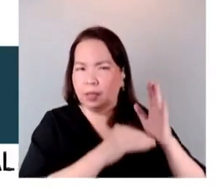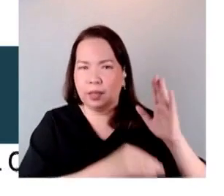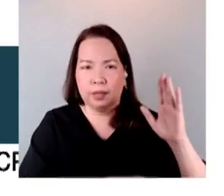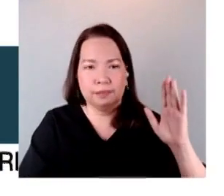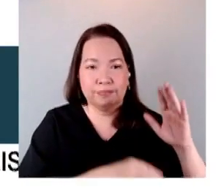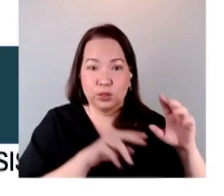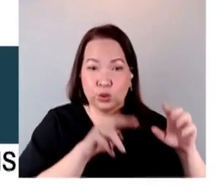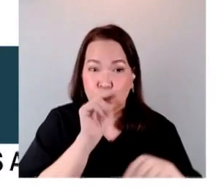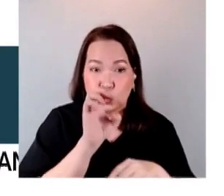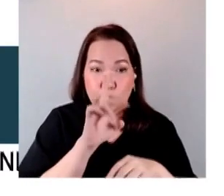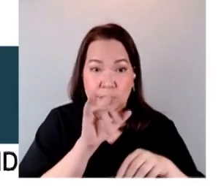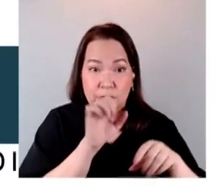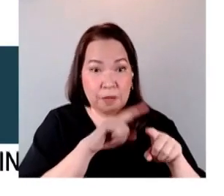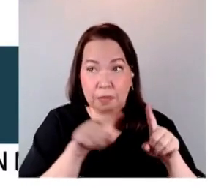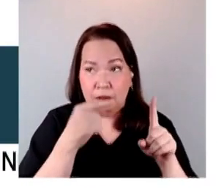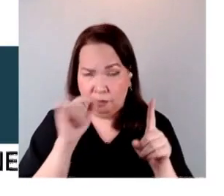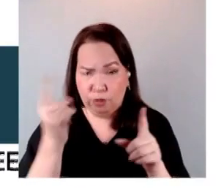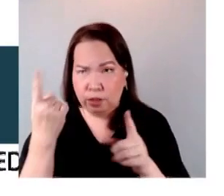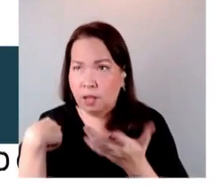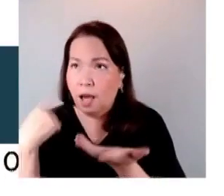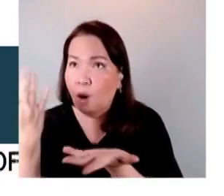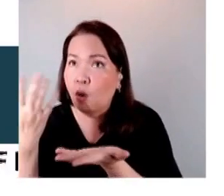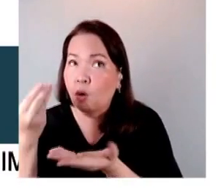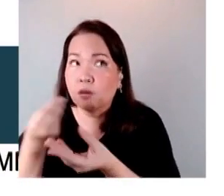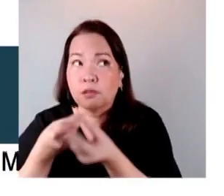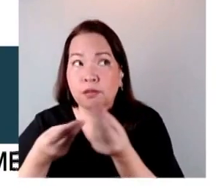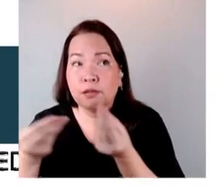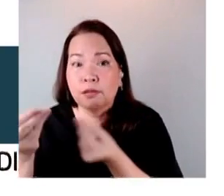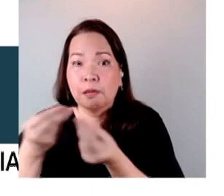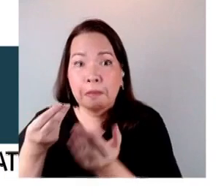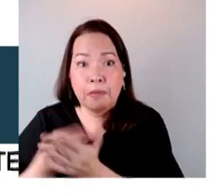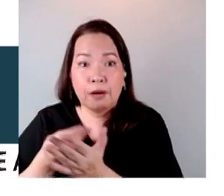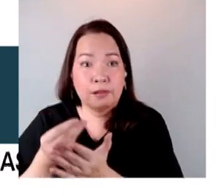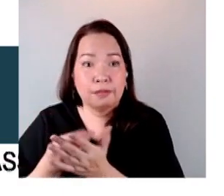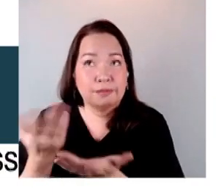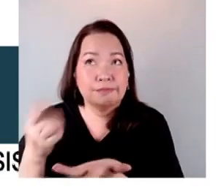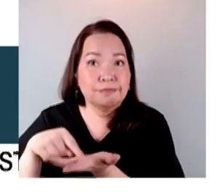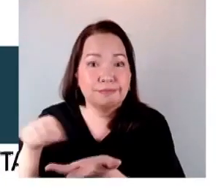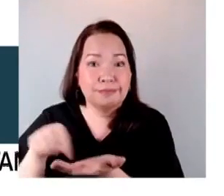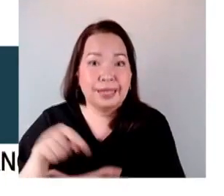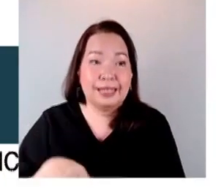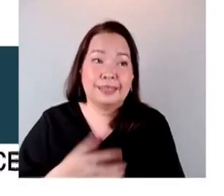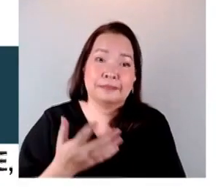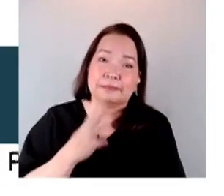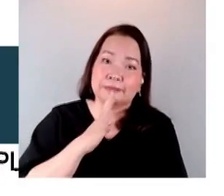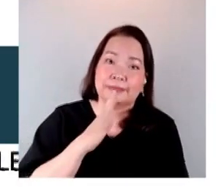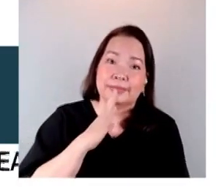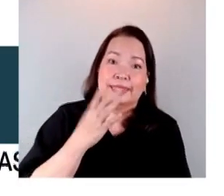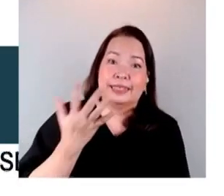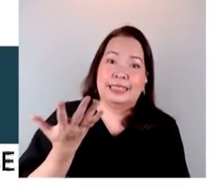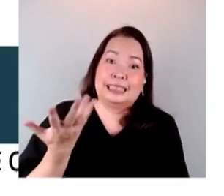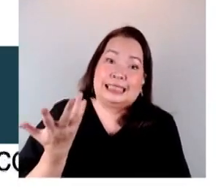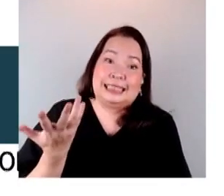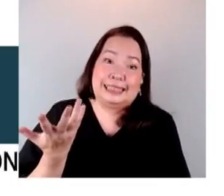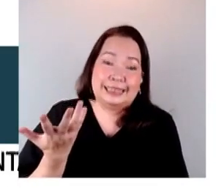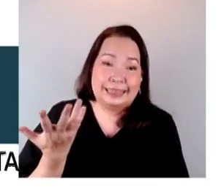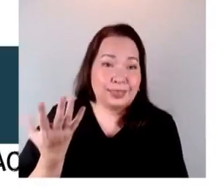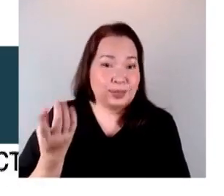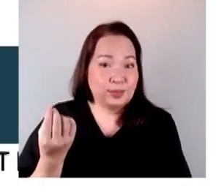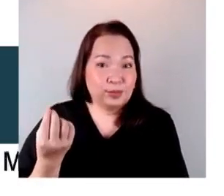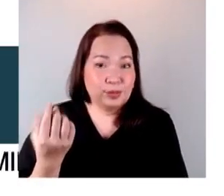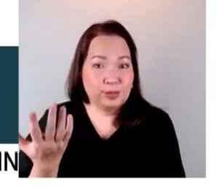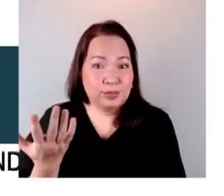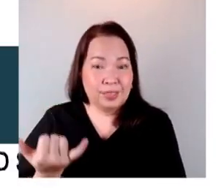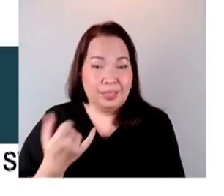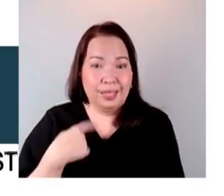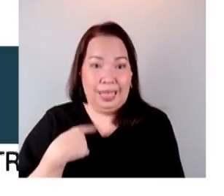Well, that's the equivalent of double jeopardy in both health and corruption, because now you have a